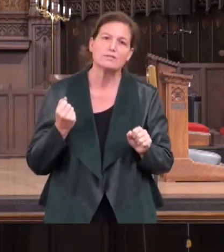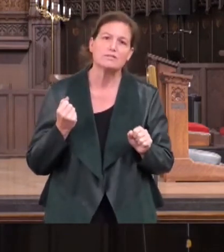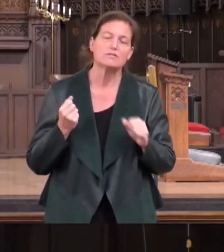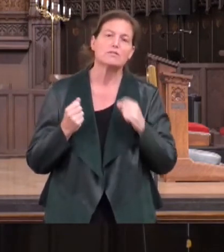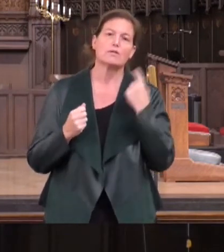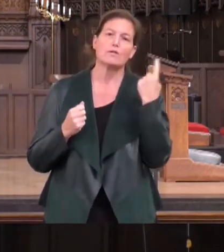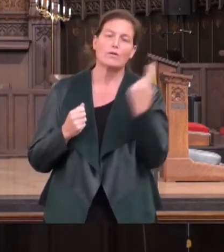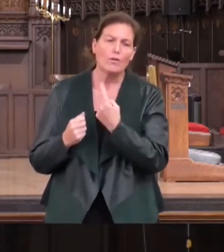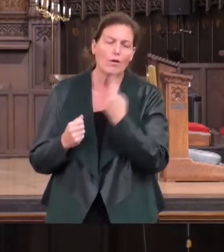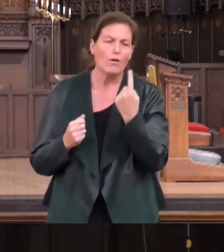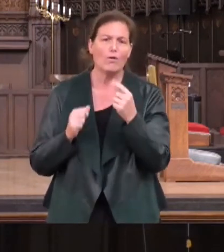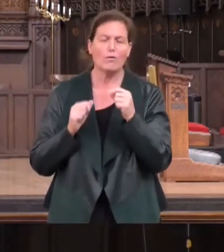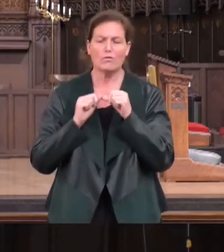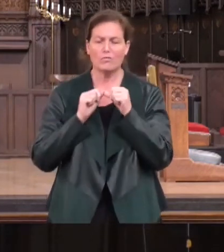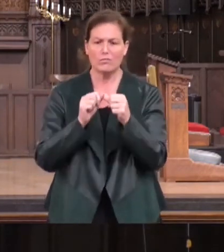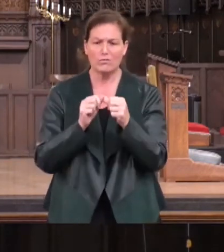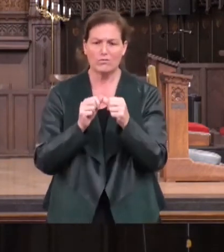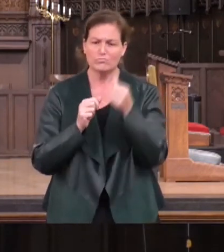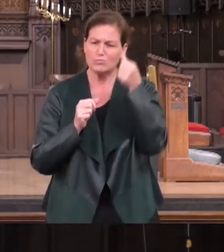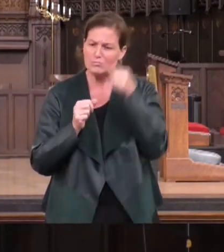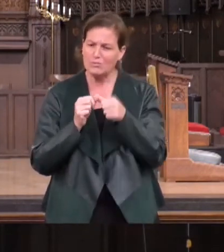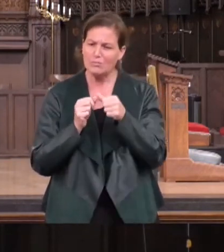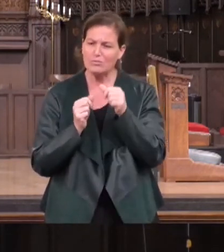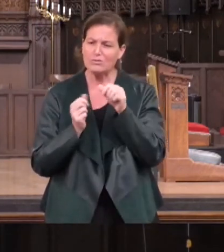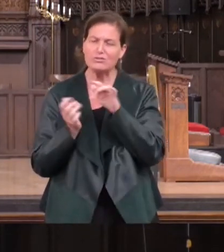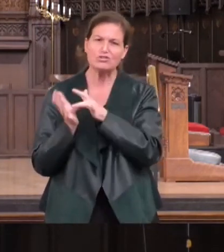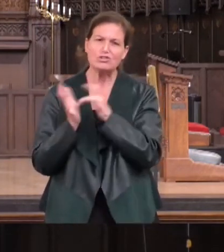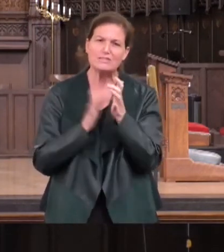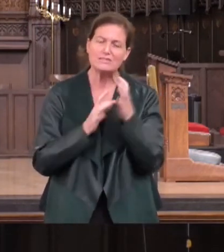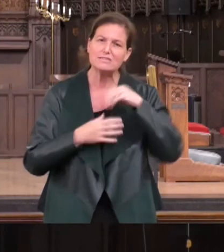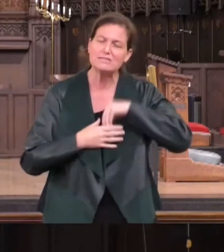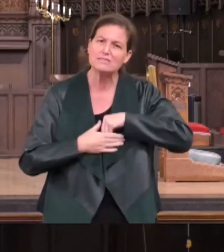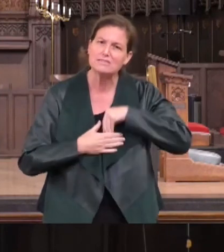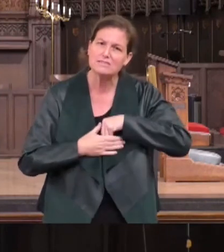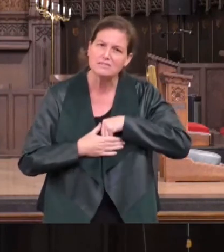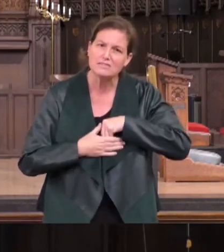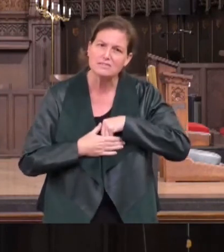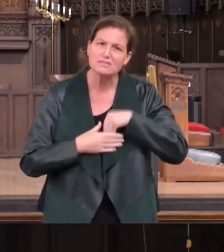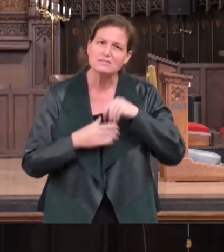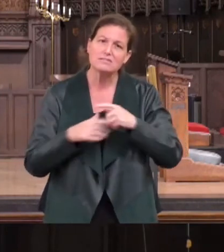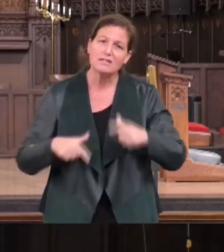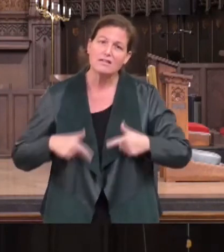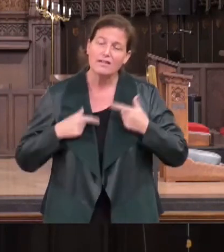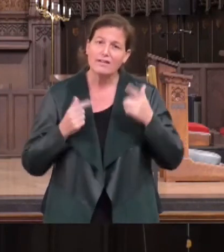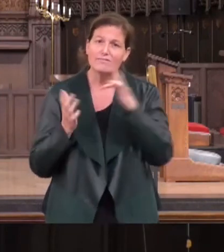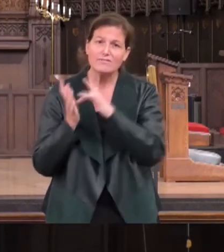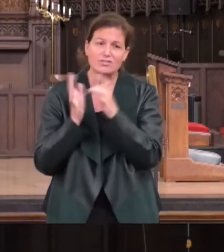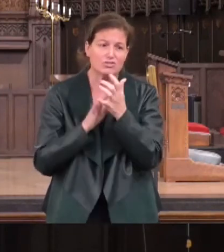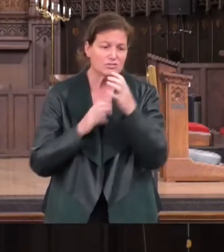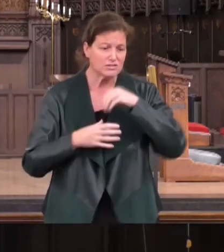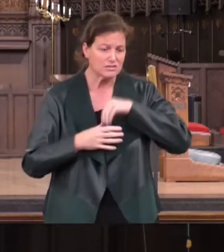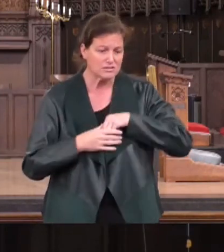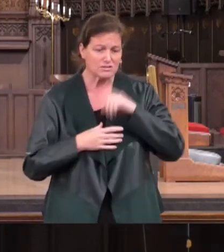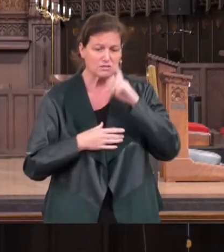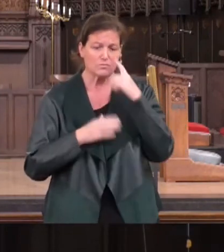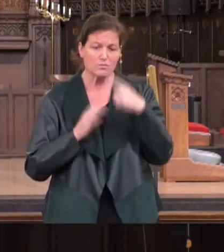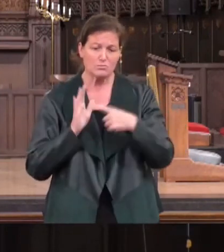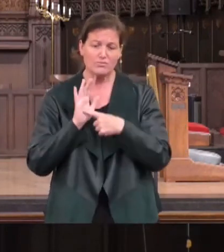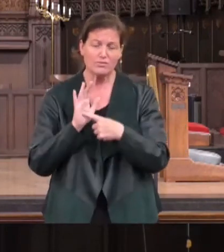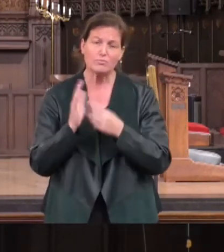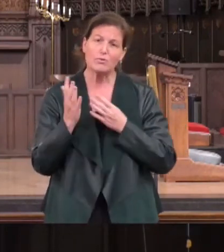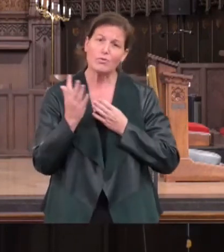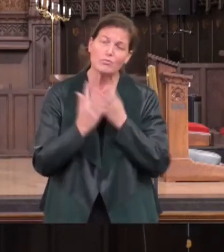Always carrying in the body the death of Jesus, so the life of Jesus may also be made visible in our